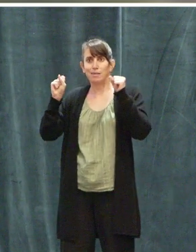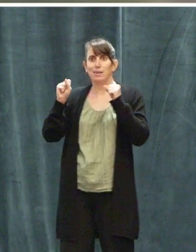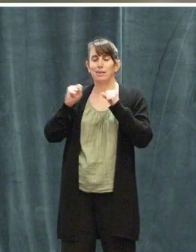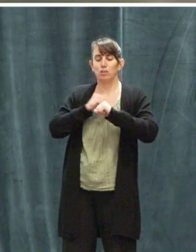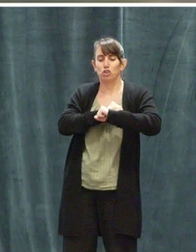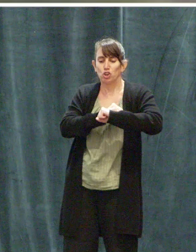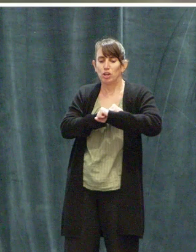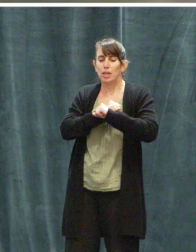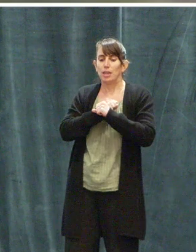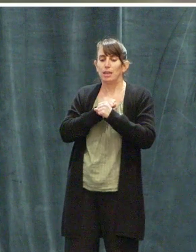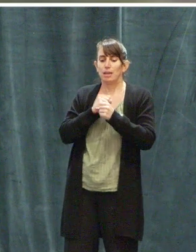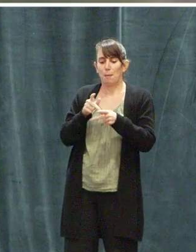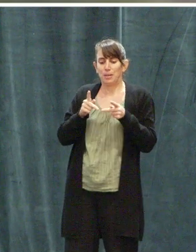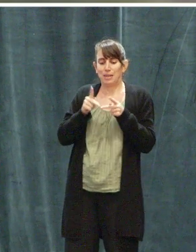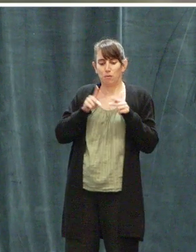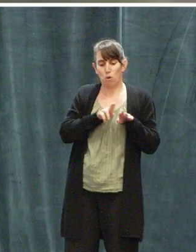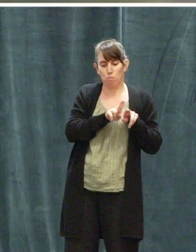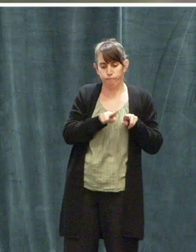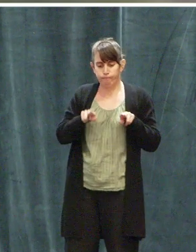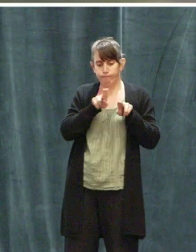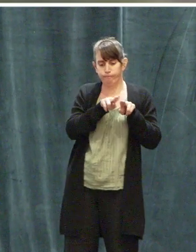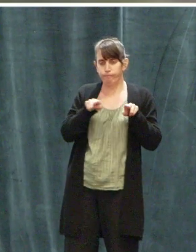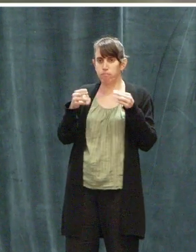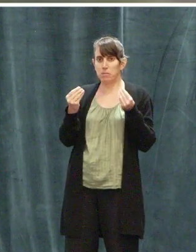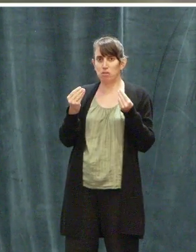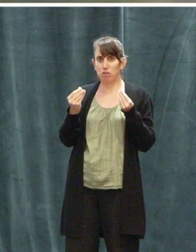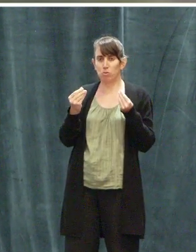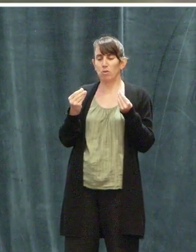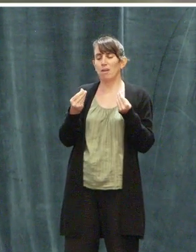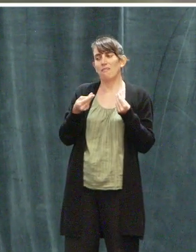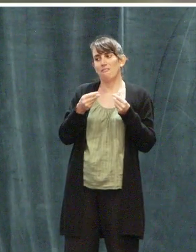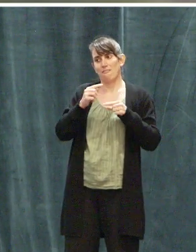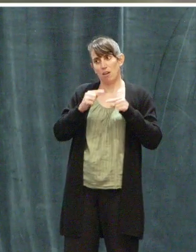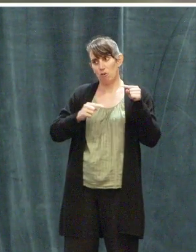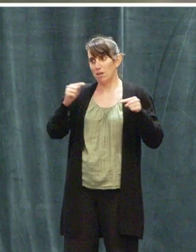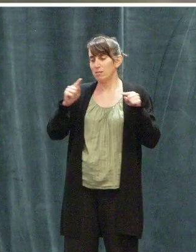down materials. So we'll actually have various staging areas throughout the project. And